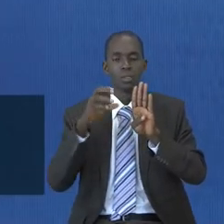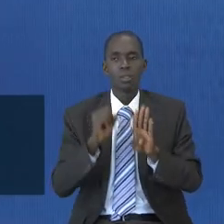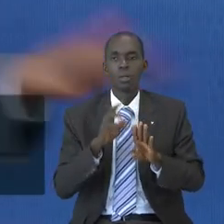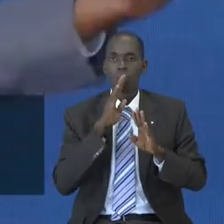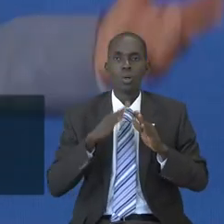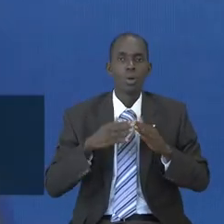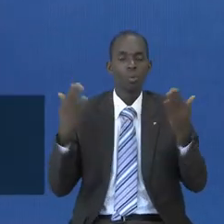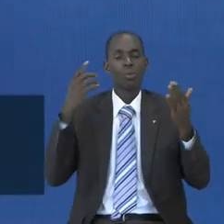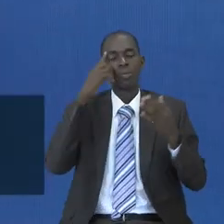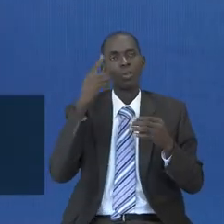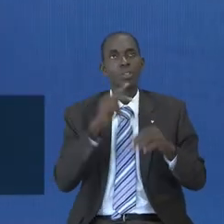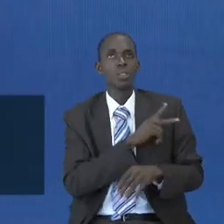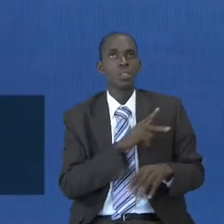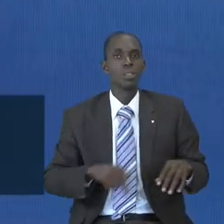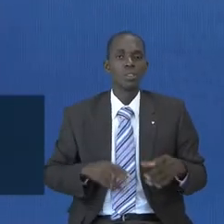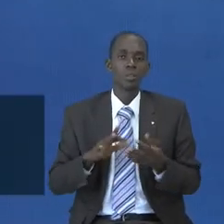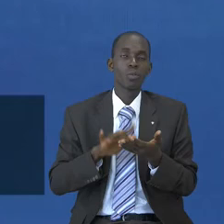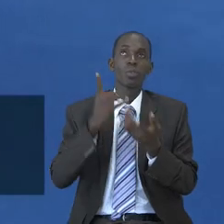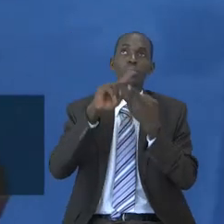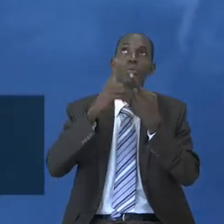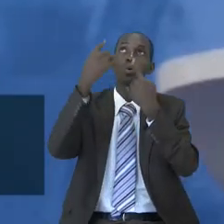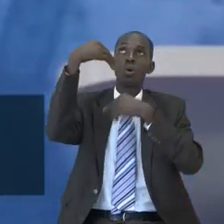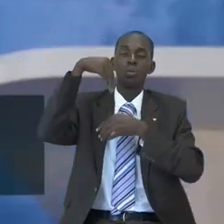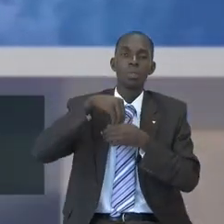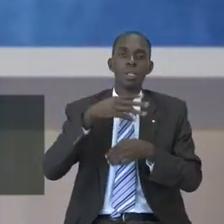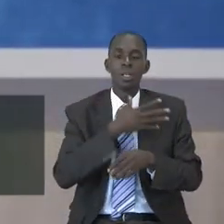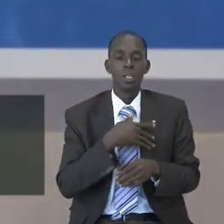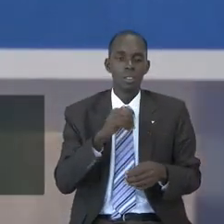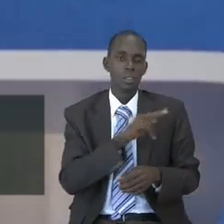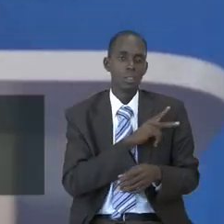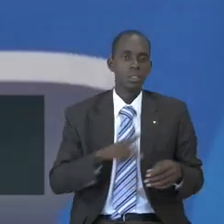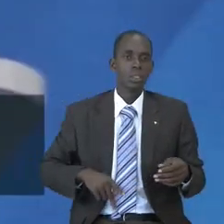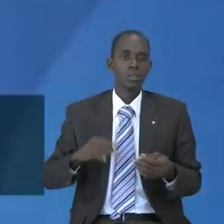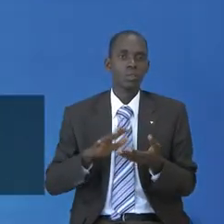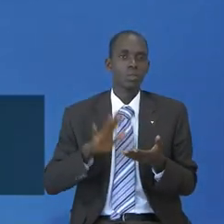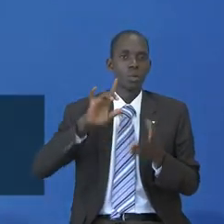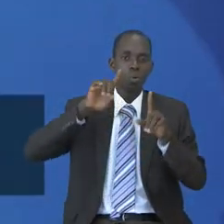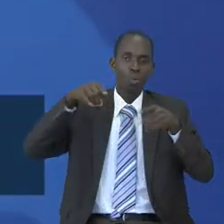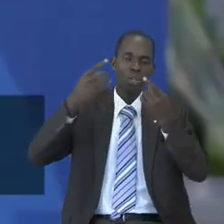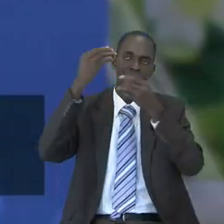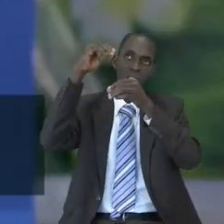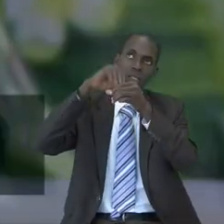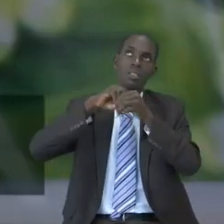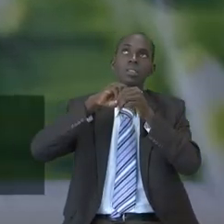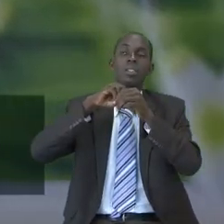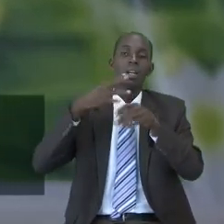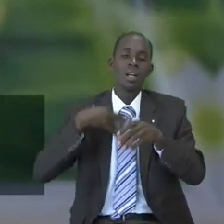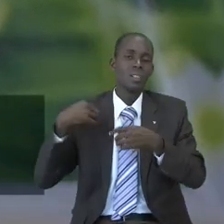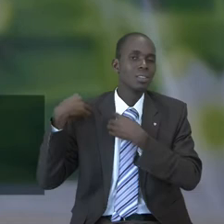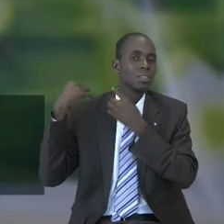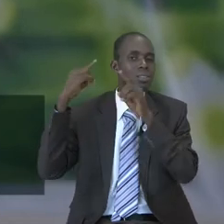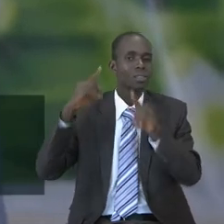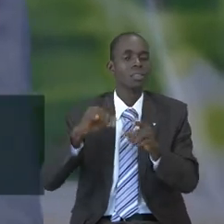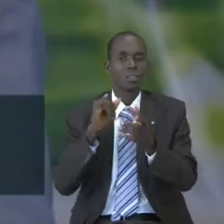the King of glory to come in. And the King of glory went in. And since that time, he has